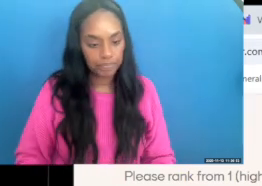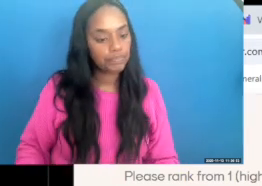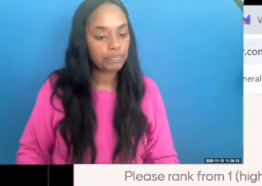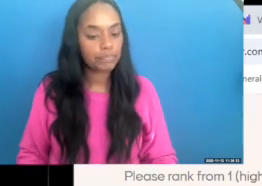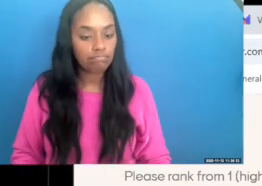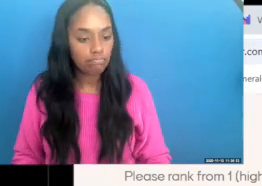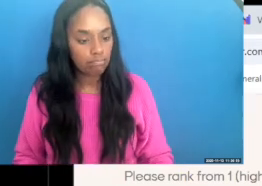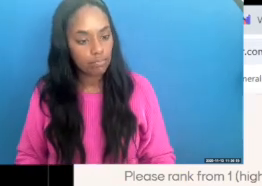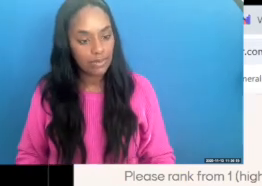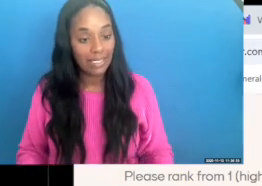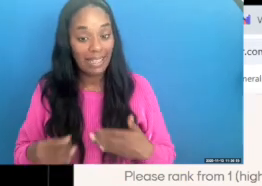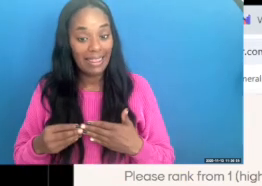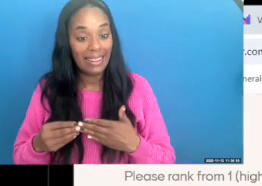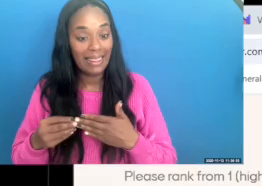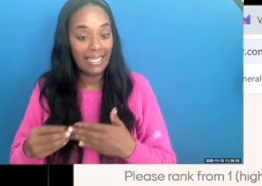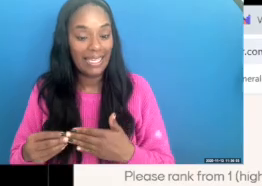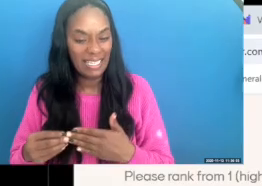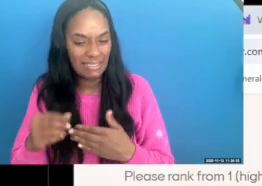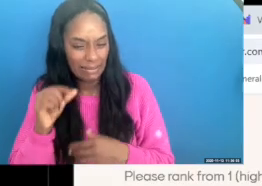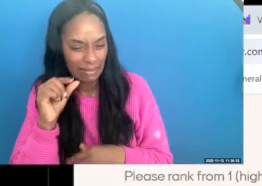So let's jump in here.